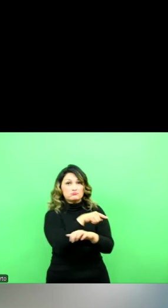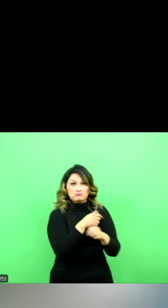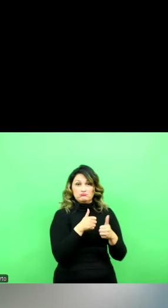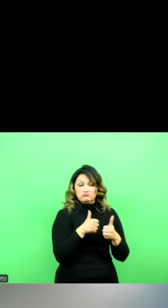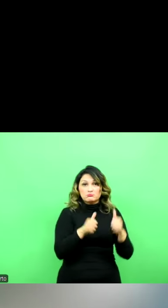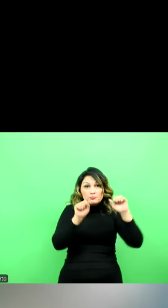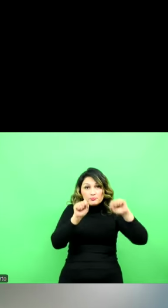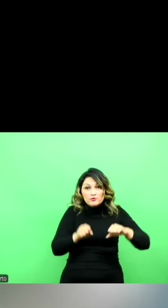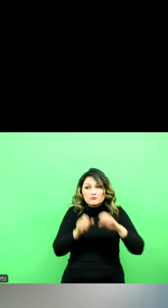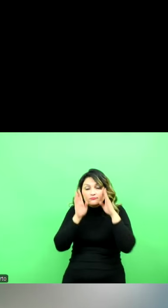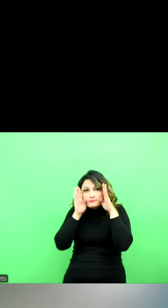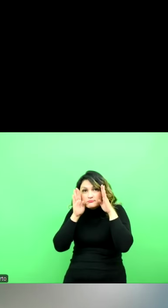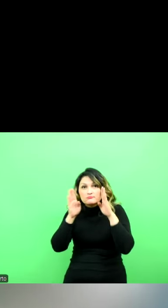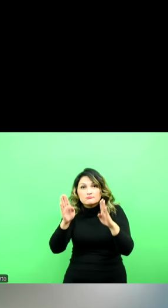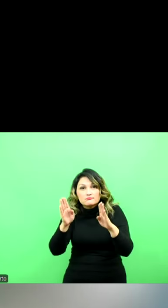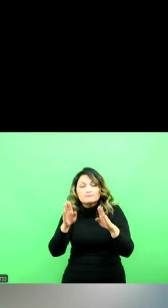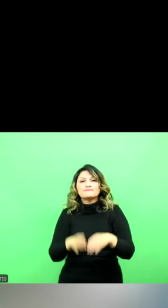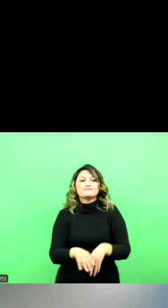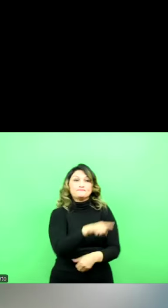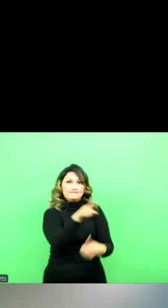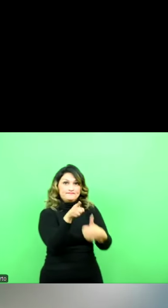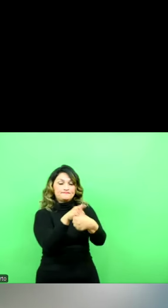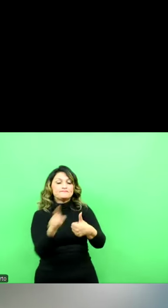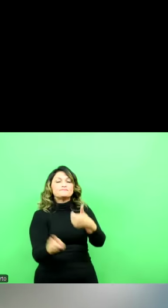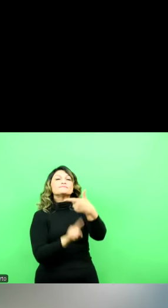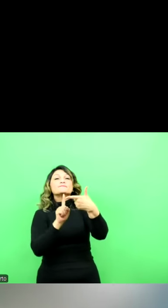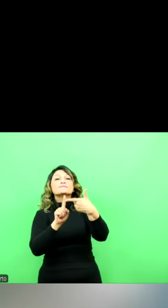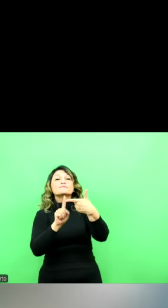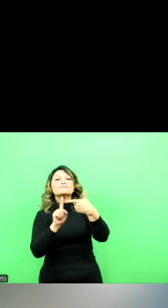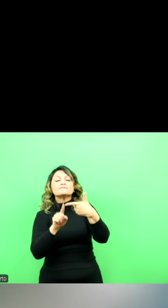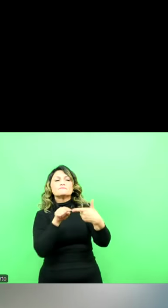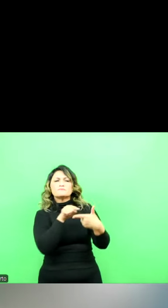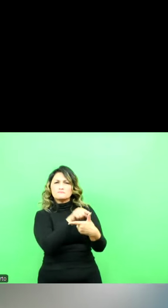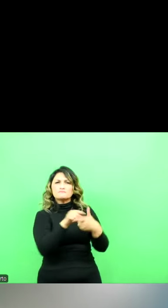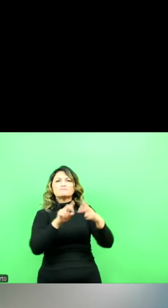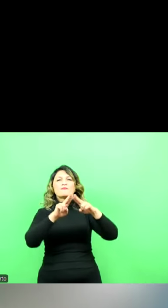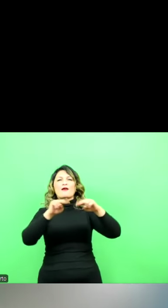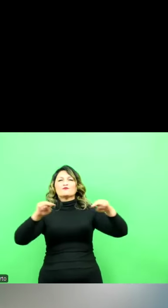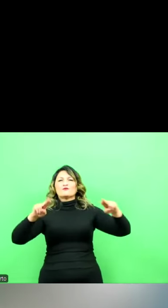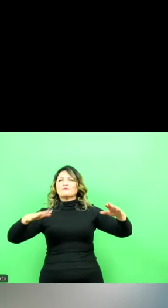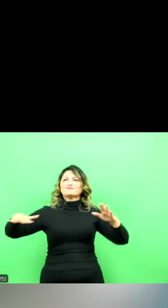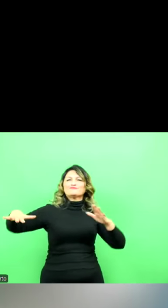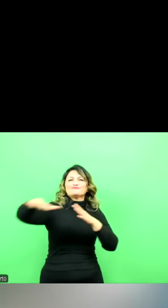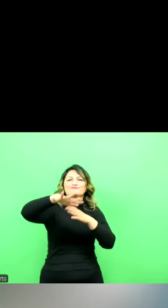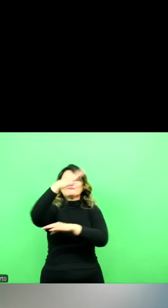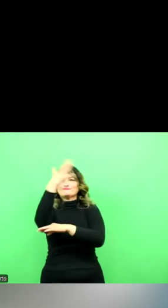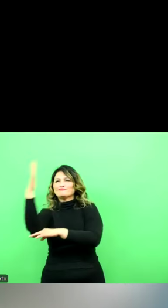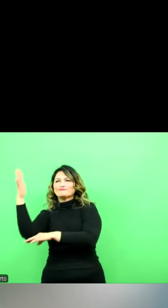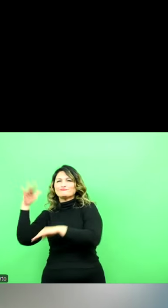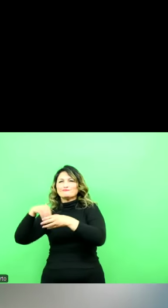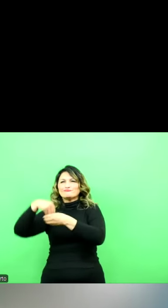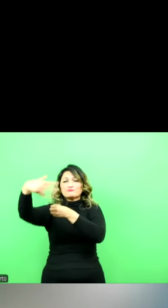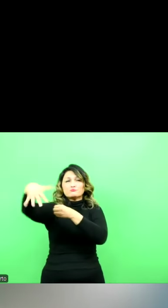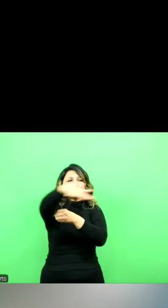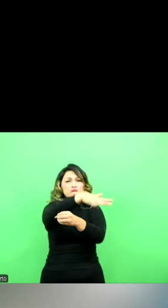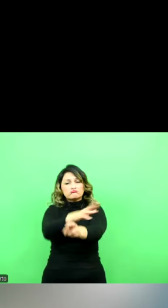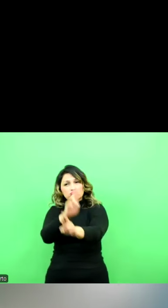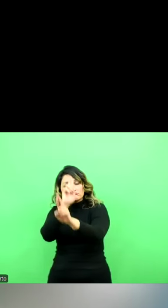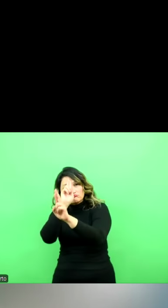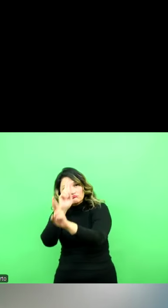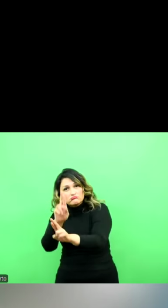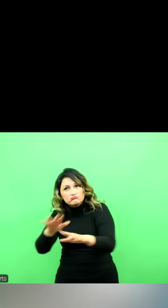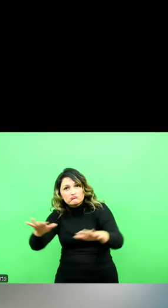to respond to emergencies, that are environmentally friendly, and that respect the rights of all groups who are in